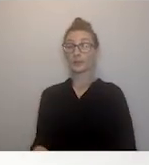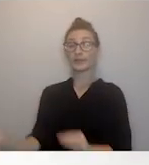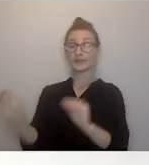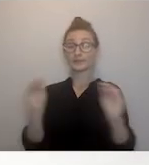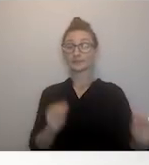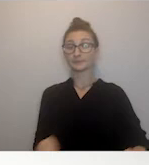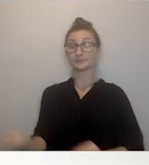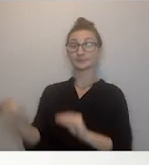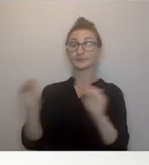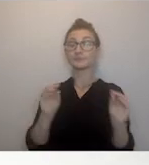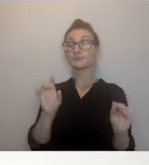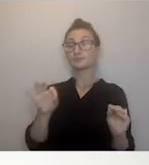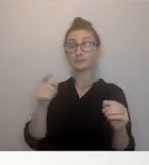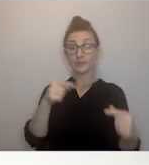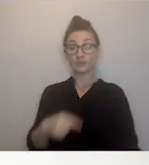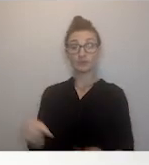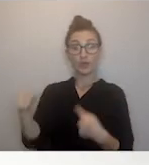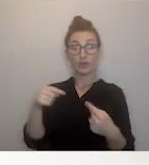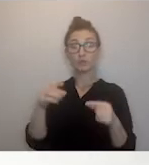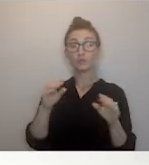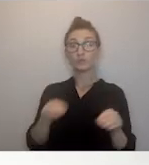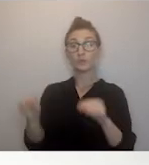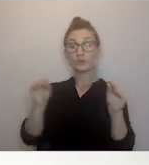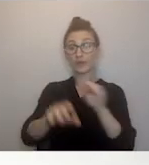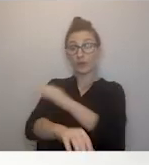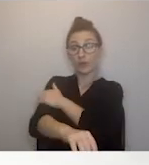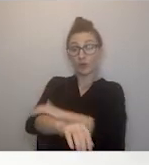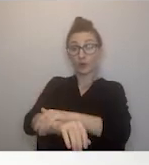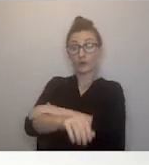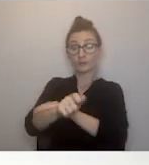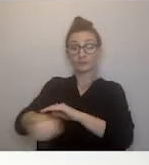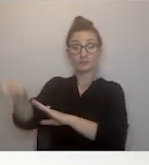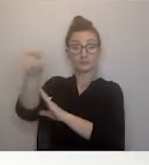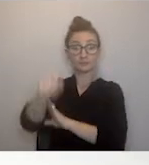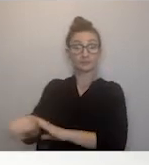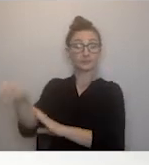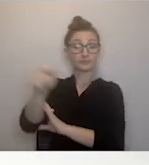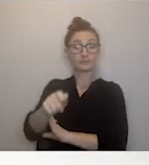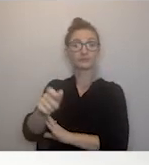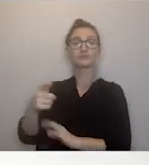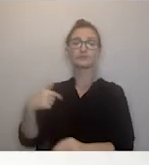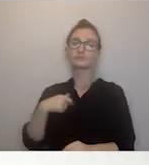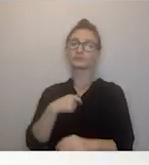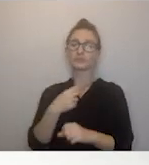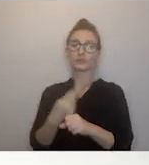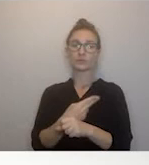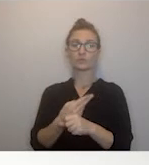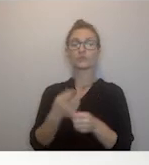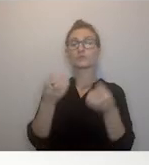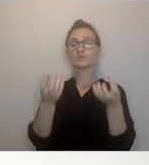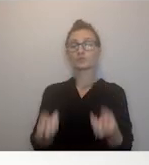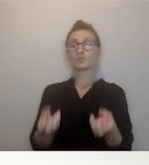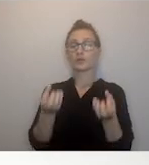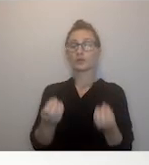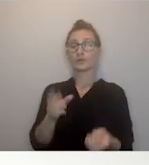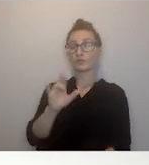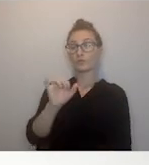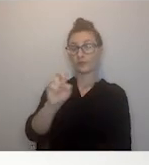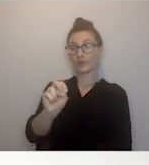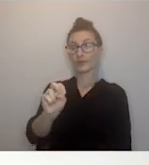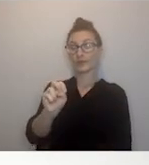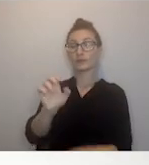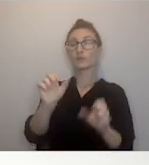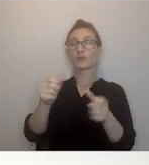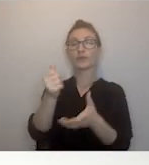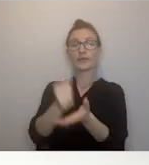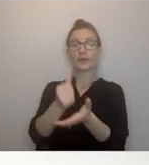mobility, what we have done in the past is for students who have challenges moving their arms within these patterns, we use really simple soft